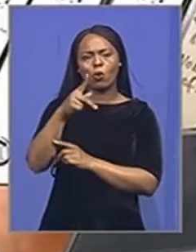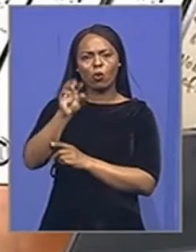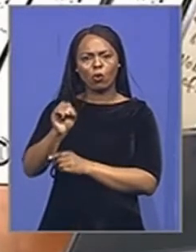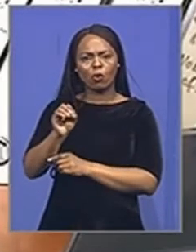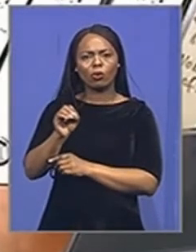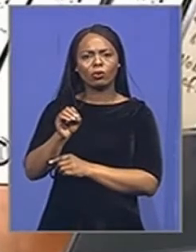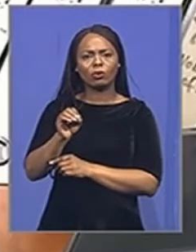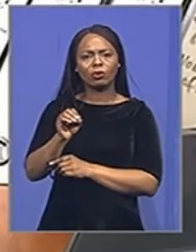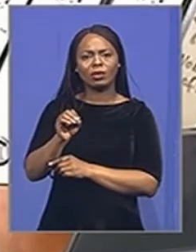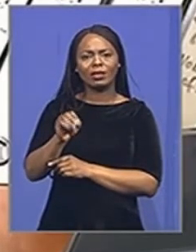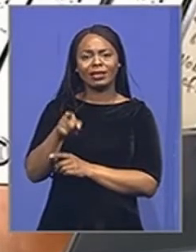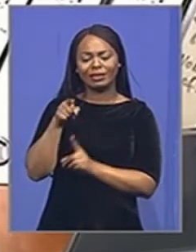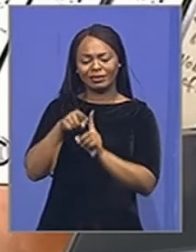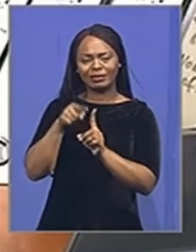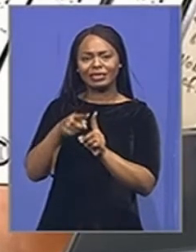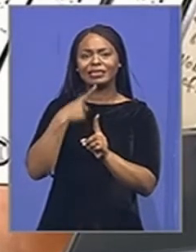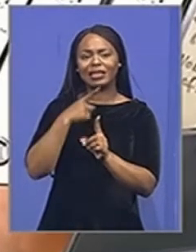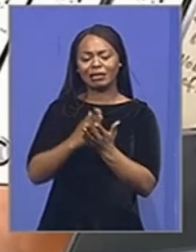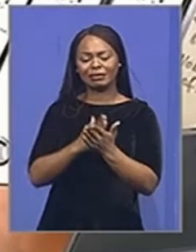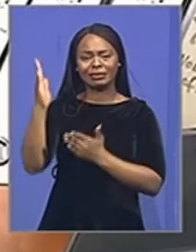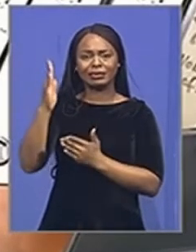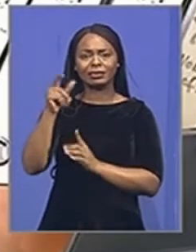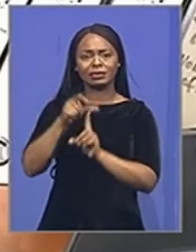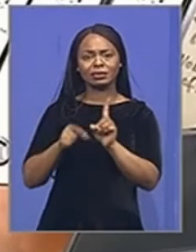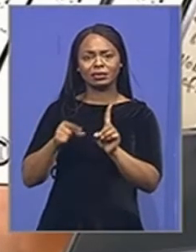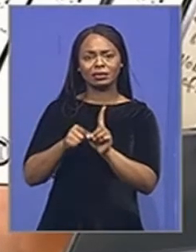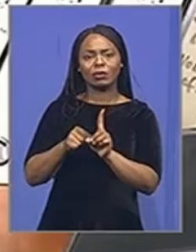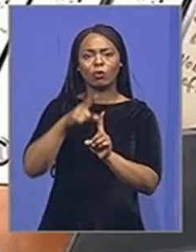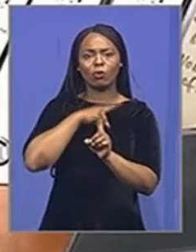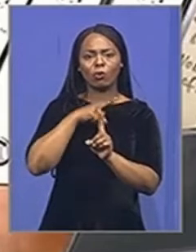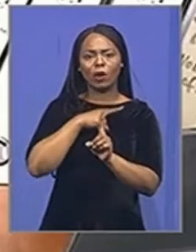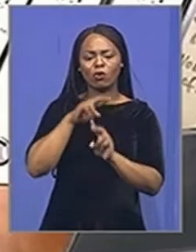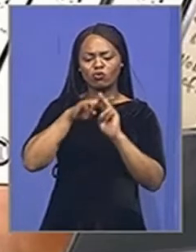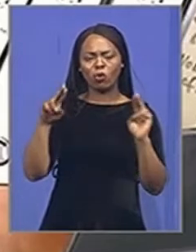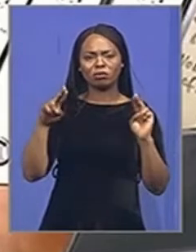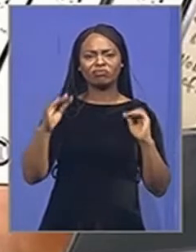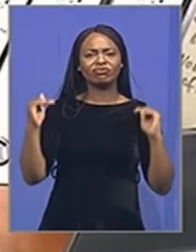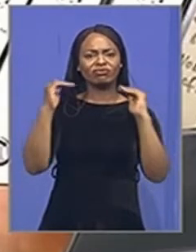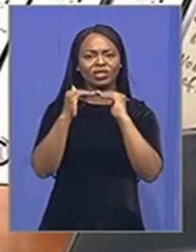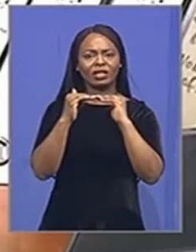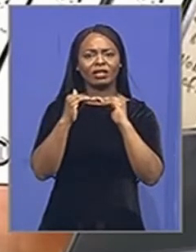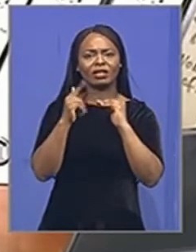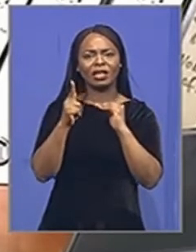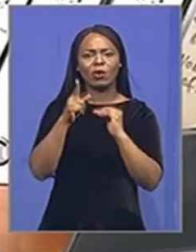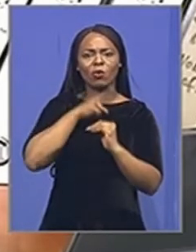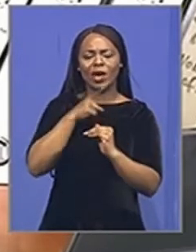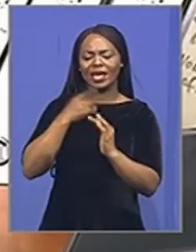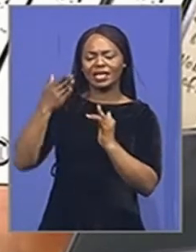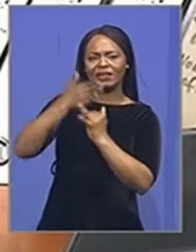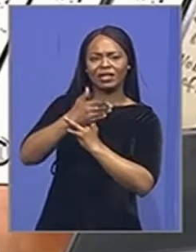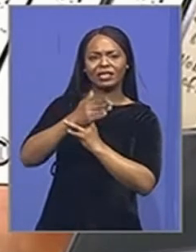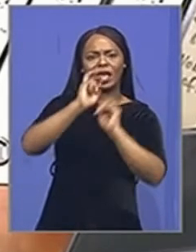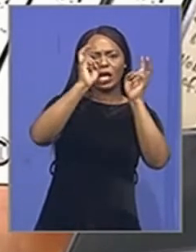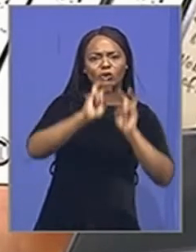his removal was an instance of unlawful interference in Eskom's affairs,